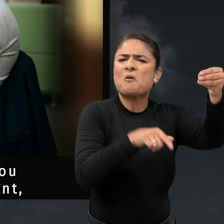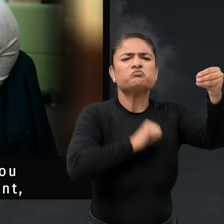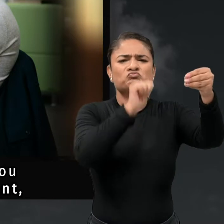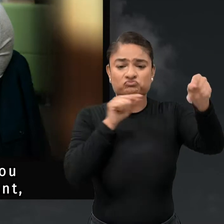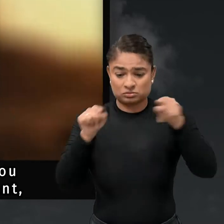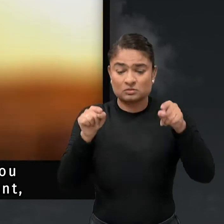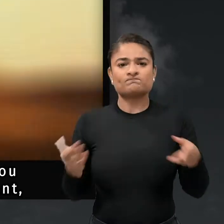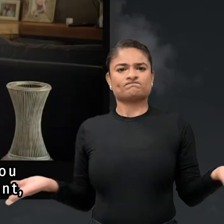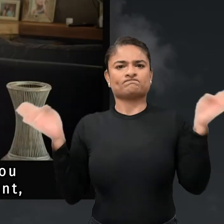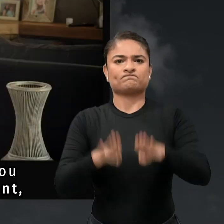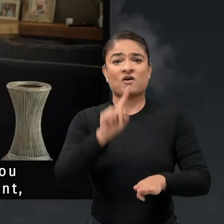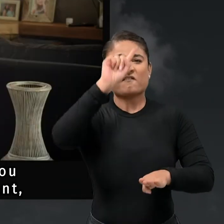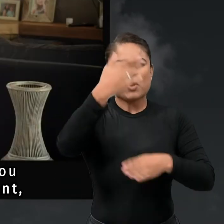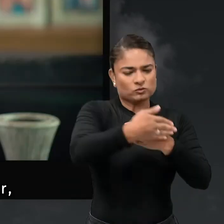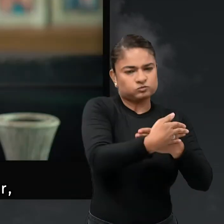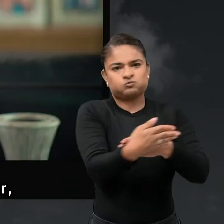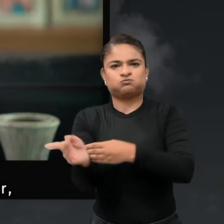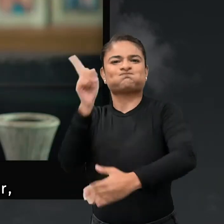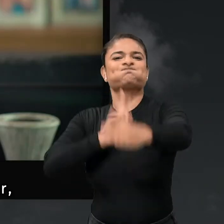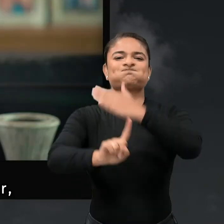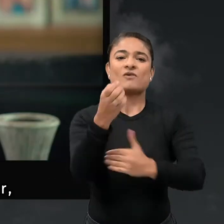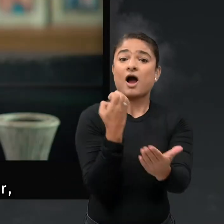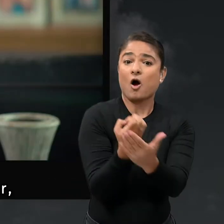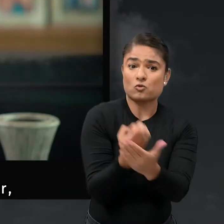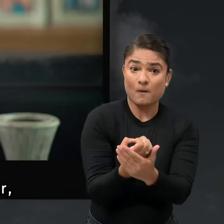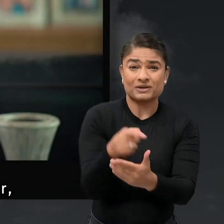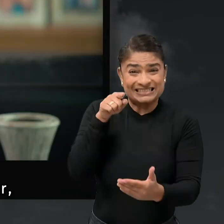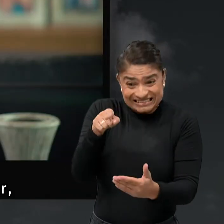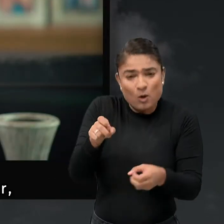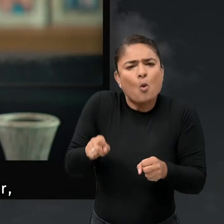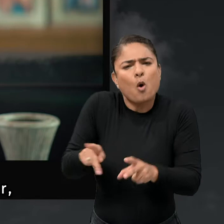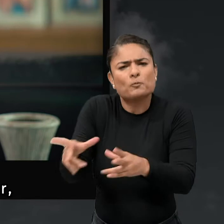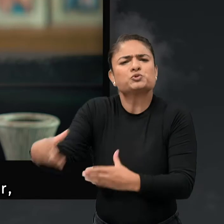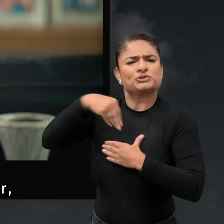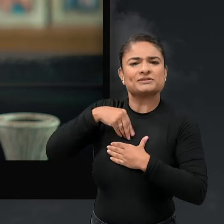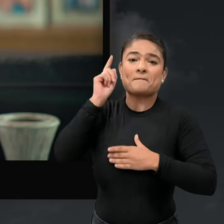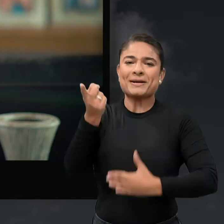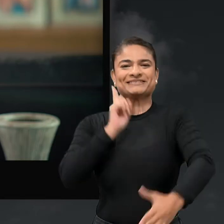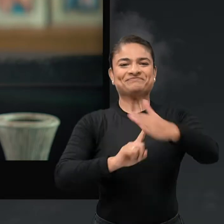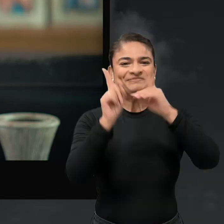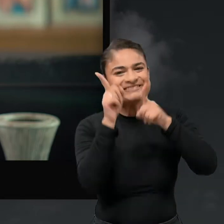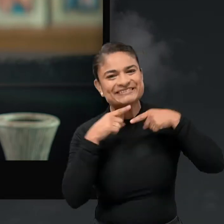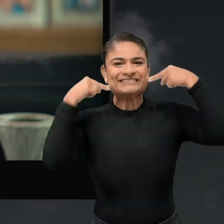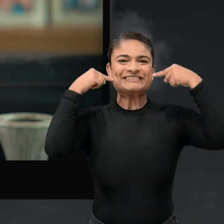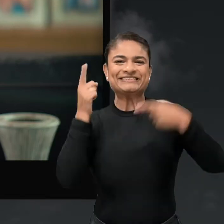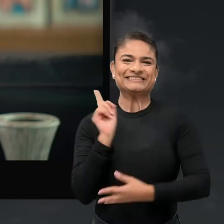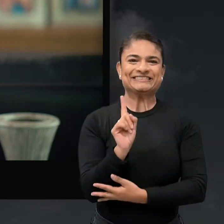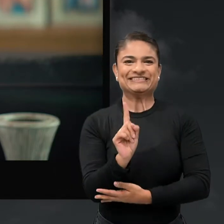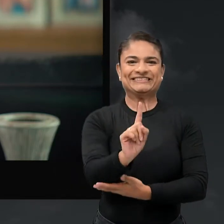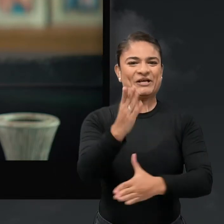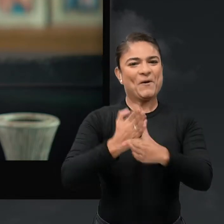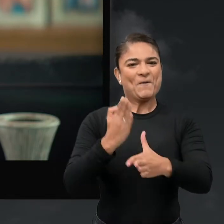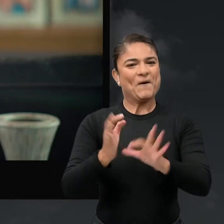you that foot in the door, and it's important. But how you use that opportunity once you've got that foot in the door becomes more about